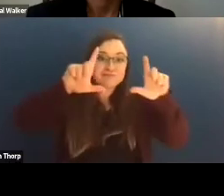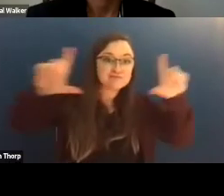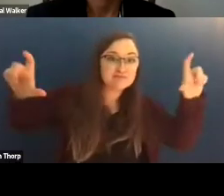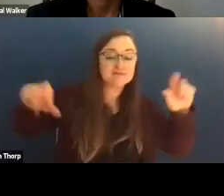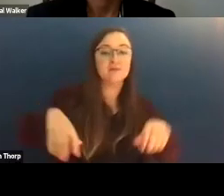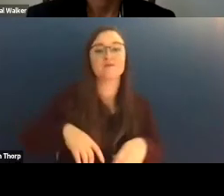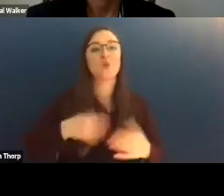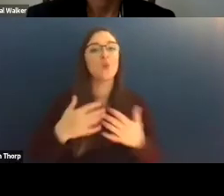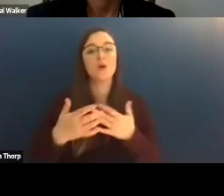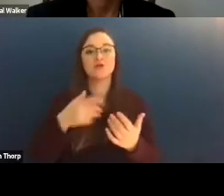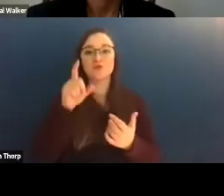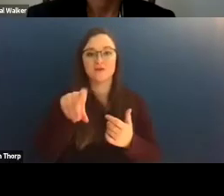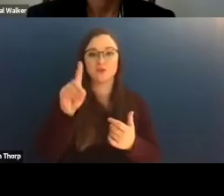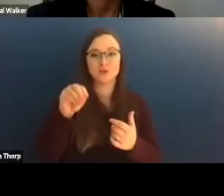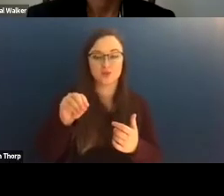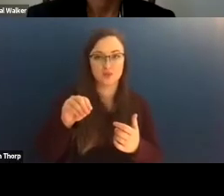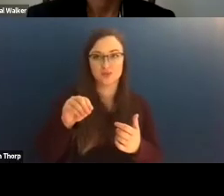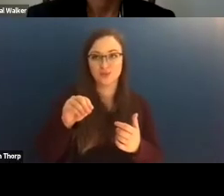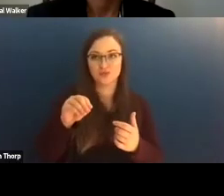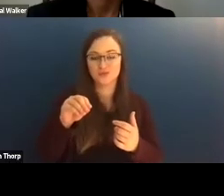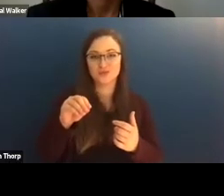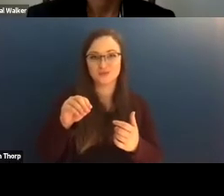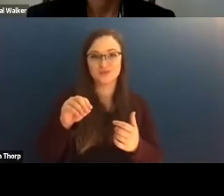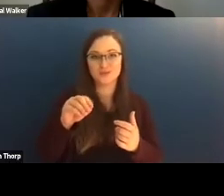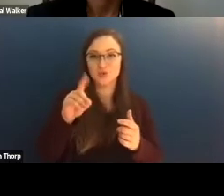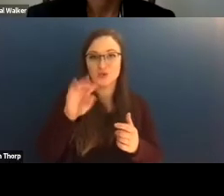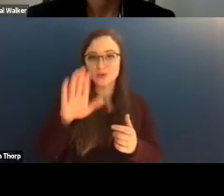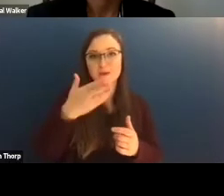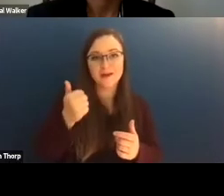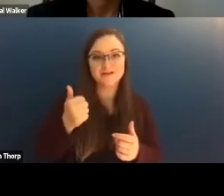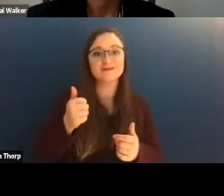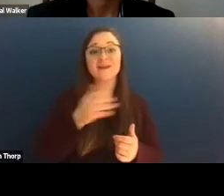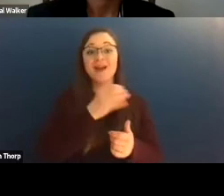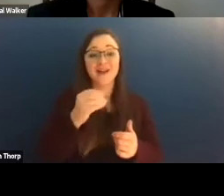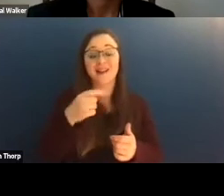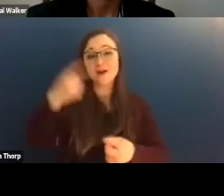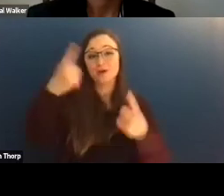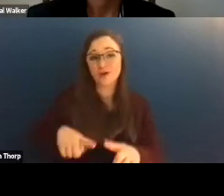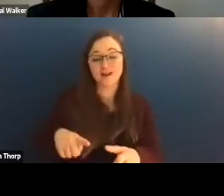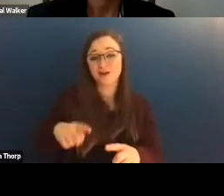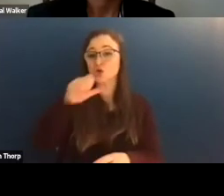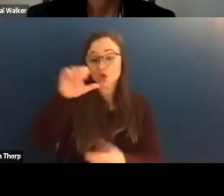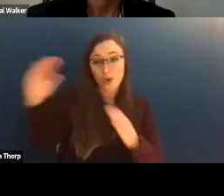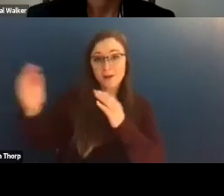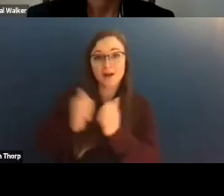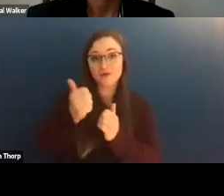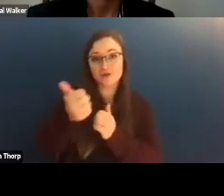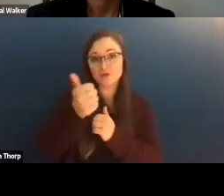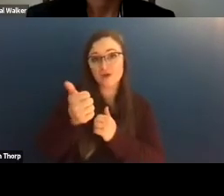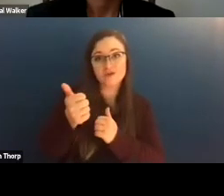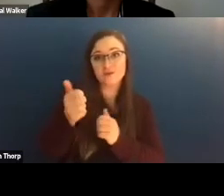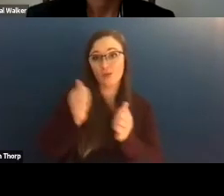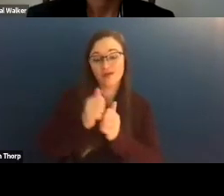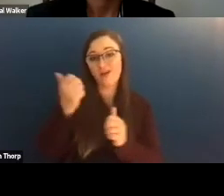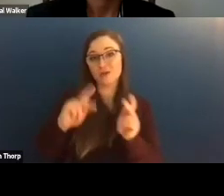your best effort. And I agree with you, Dr. Walker, don't compare yourself to other people. Just do what, give your best effort. And